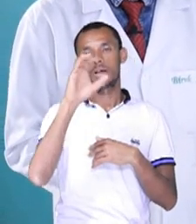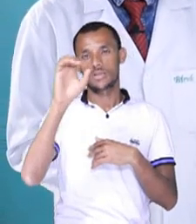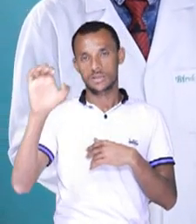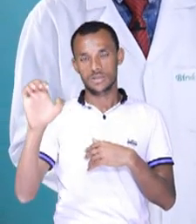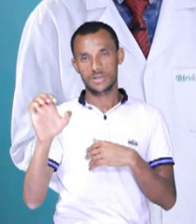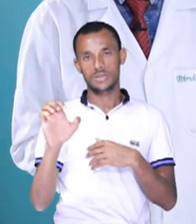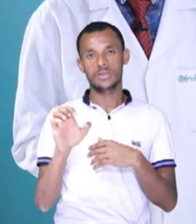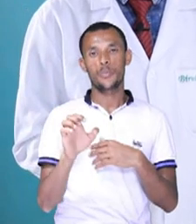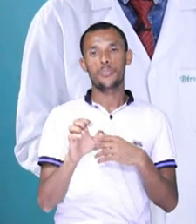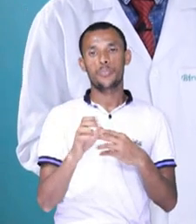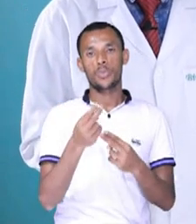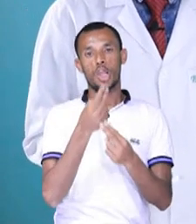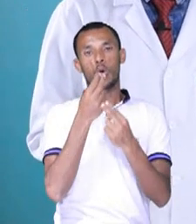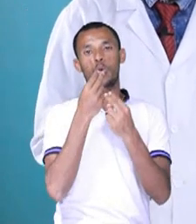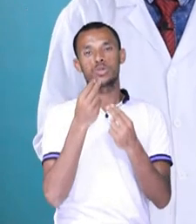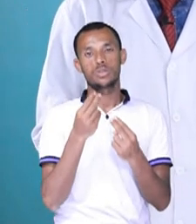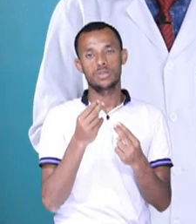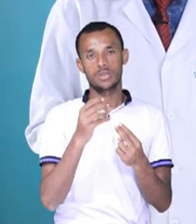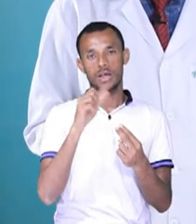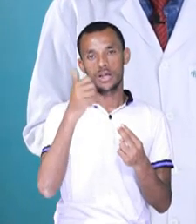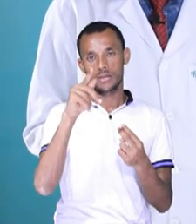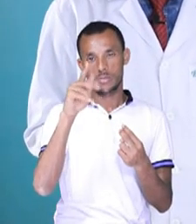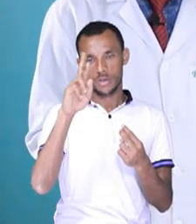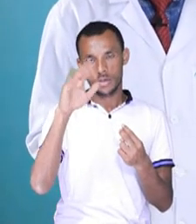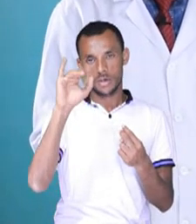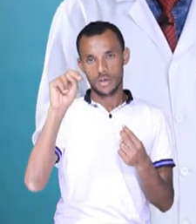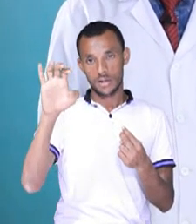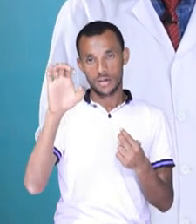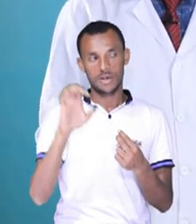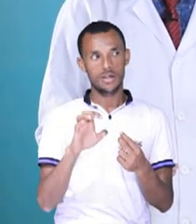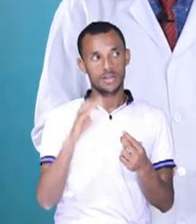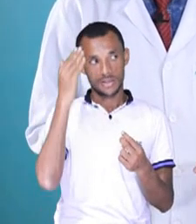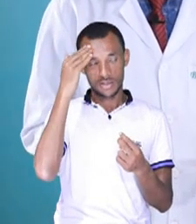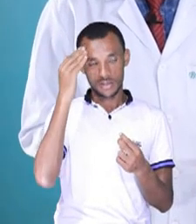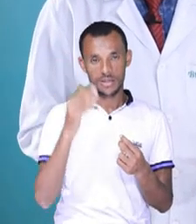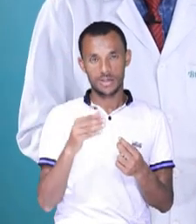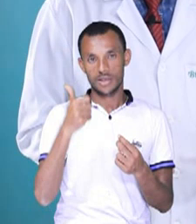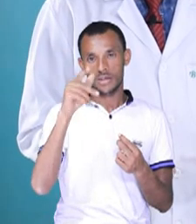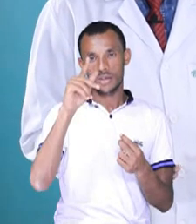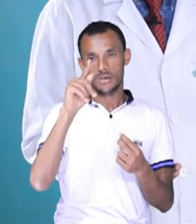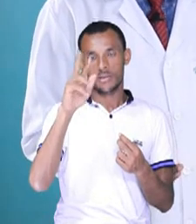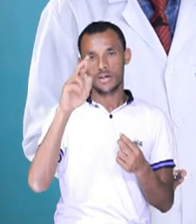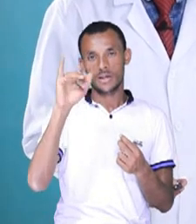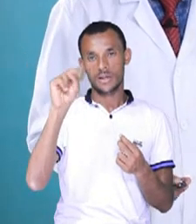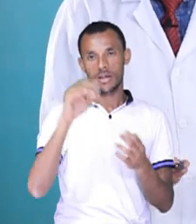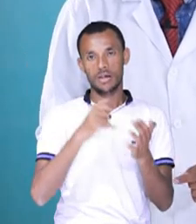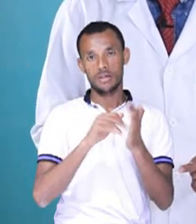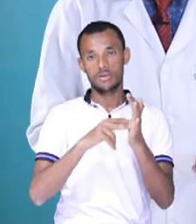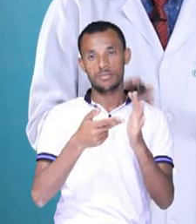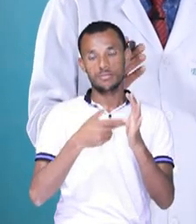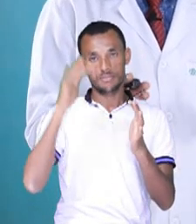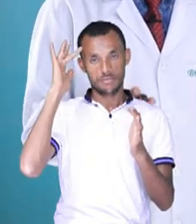dioxide, glucose, you know aspirin. You know aspirin? Aspirin? That is a common